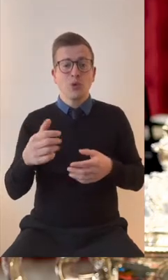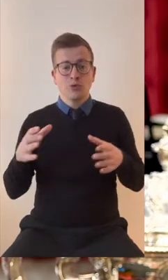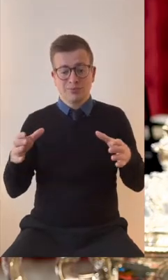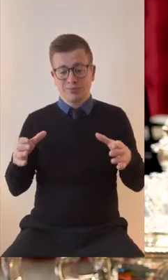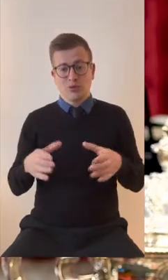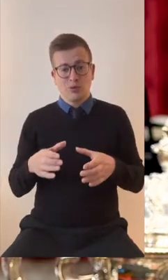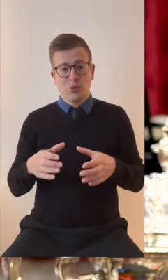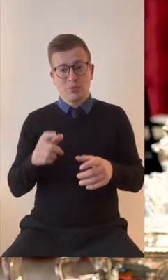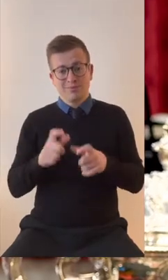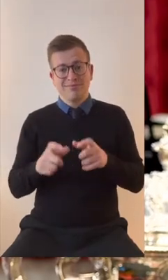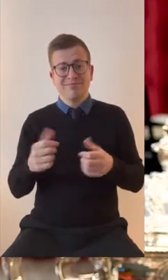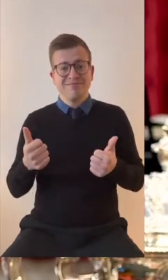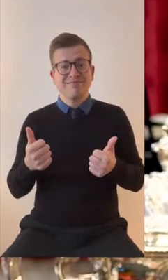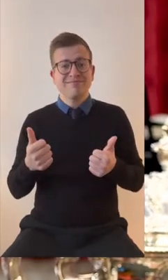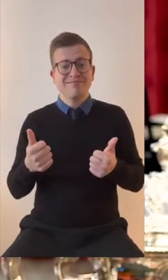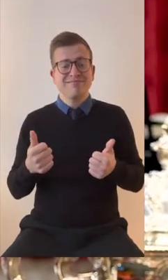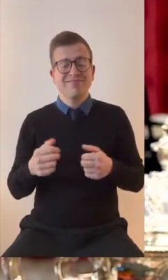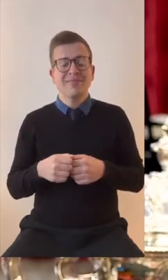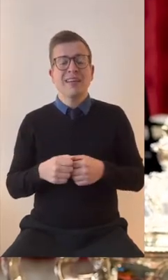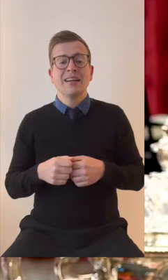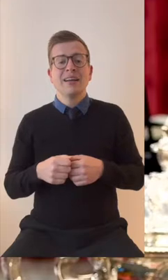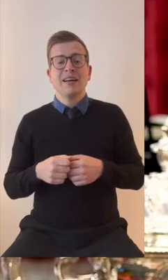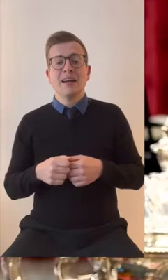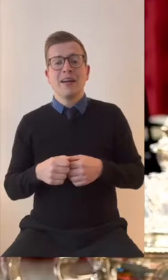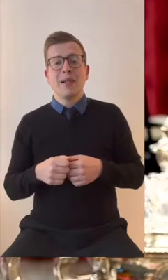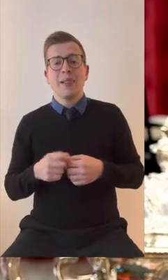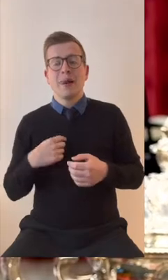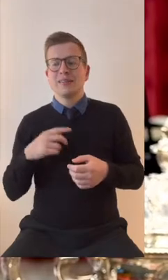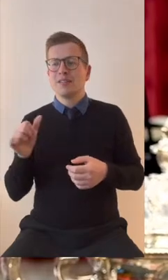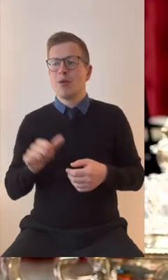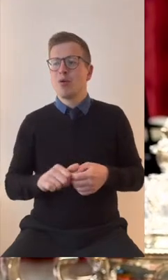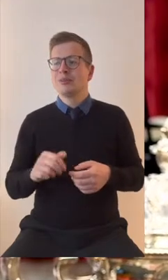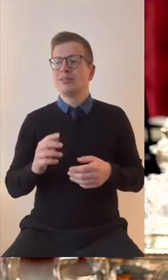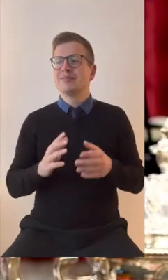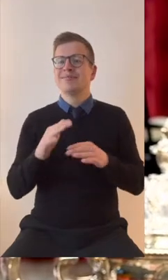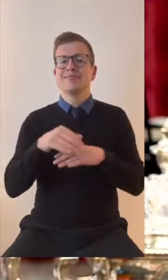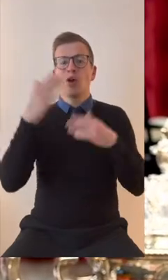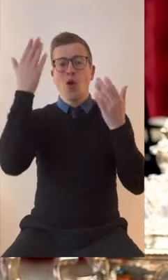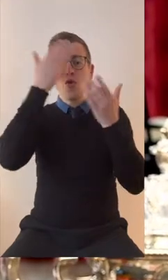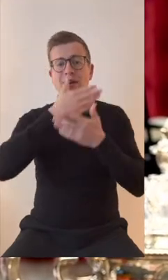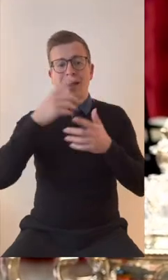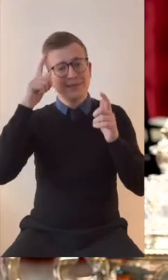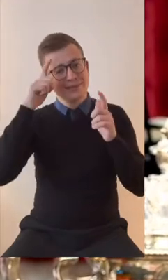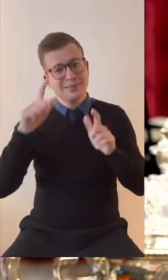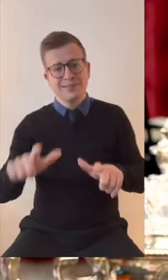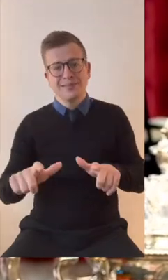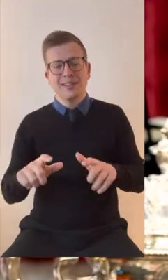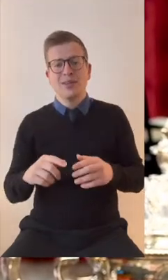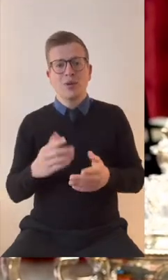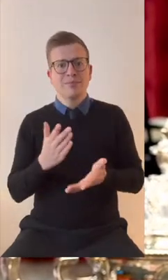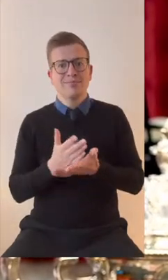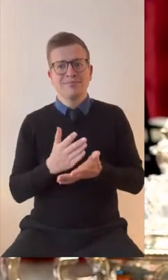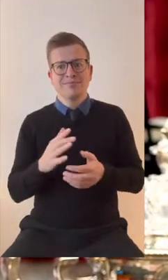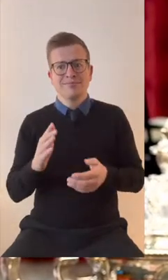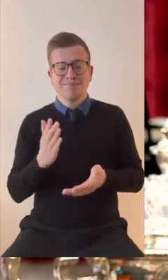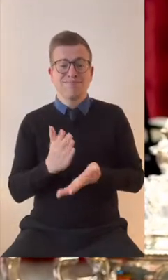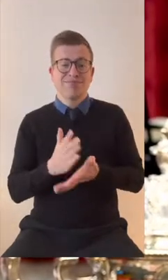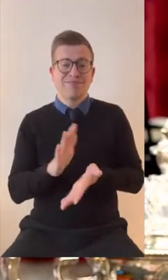we had a good group of players, and I suppose overnight stays were always very much